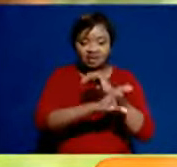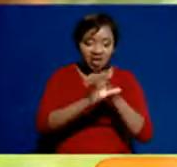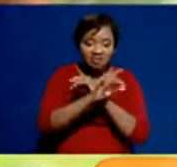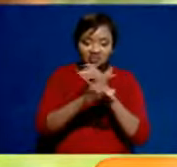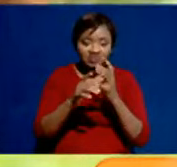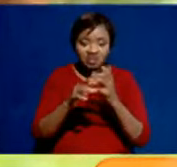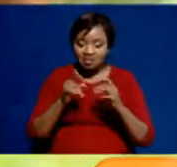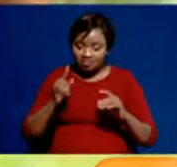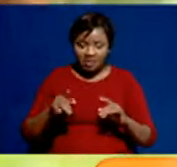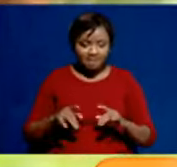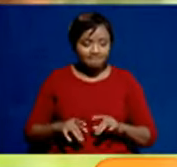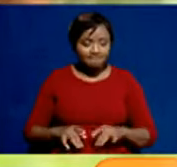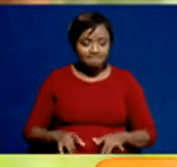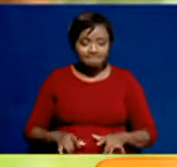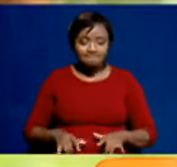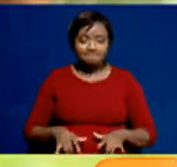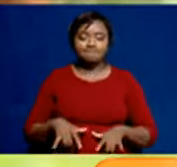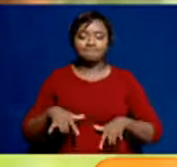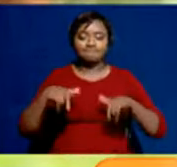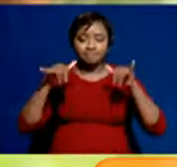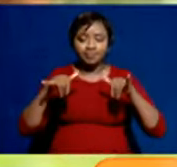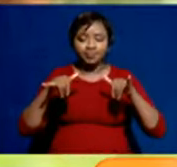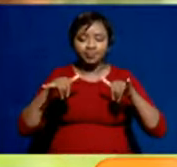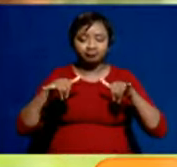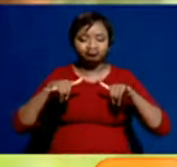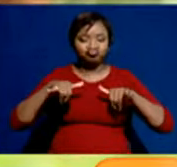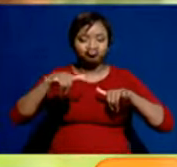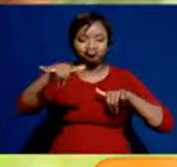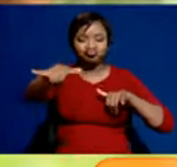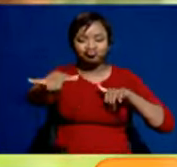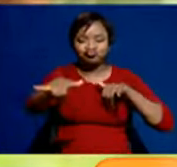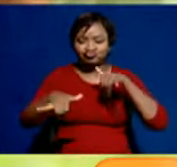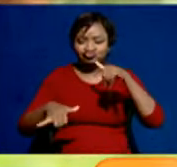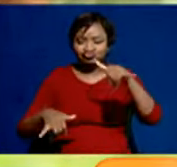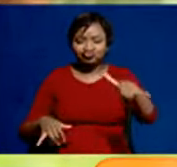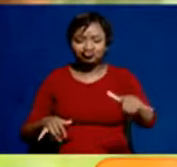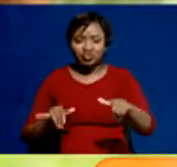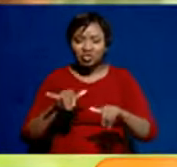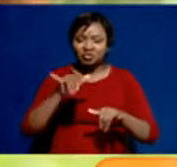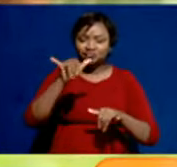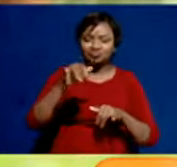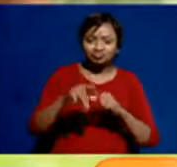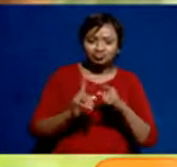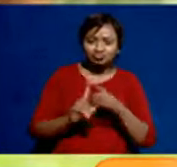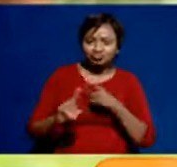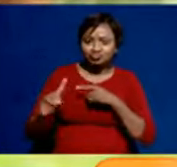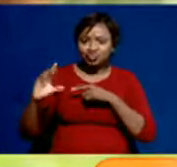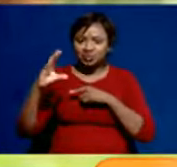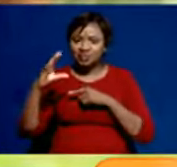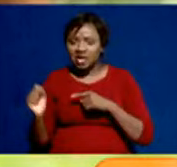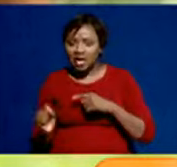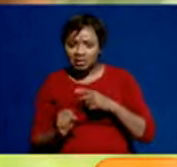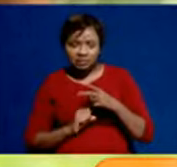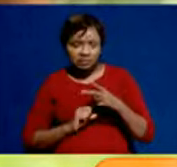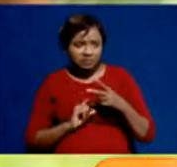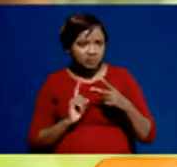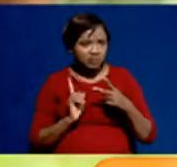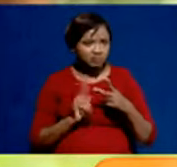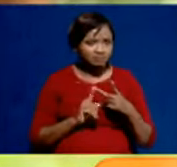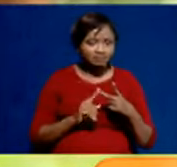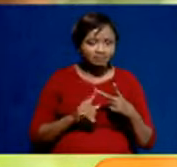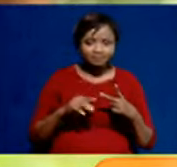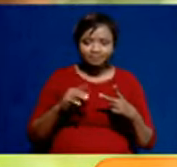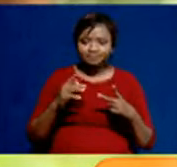you know? Even trips by ministers, trips, cabinet secretaries, trips